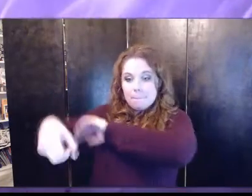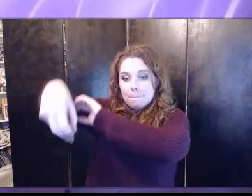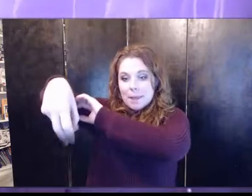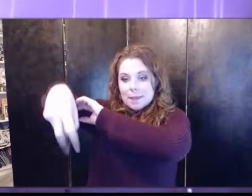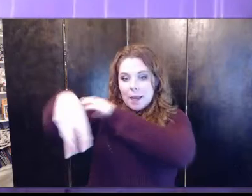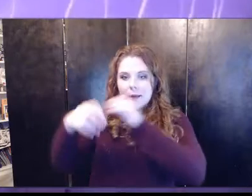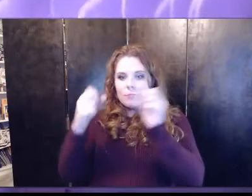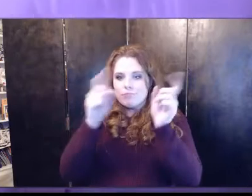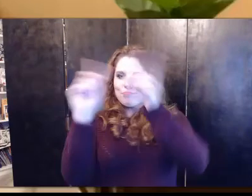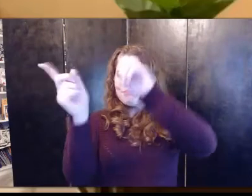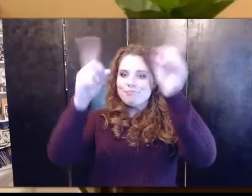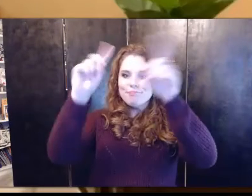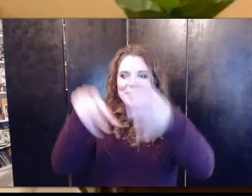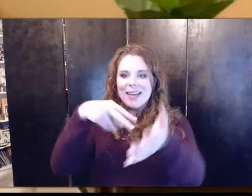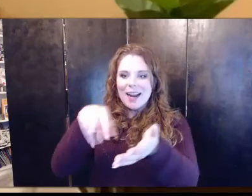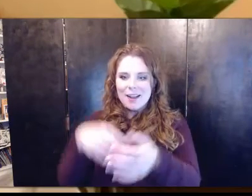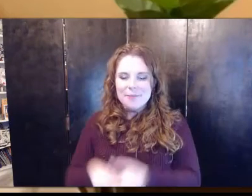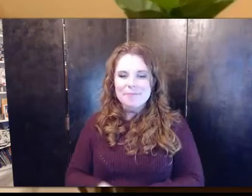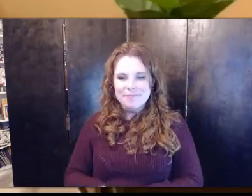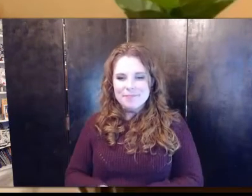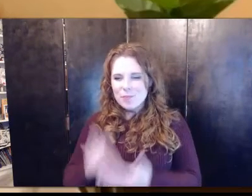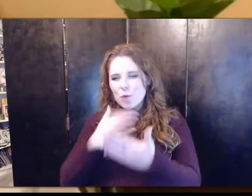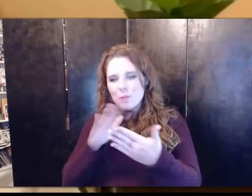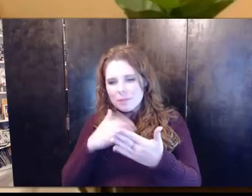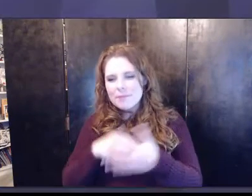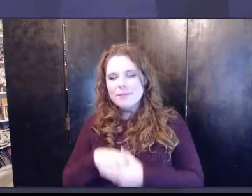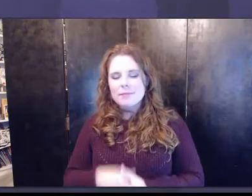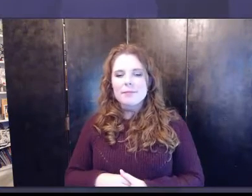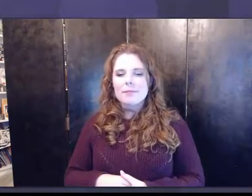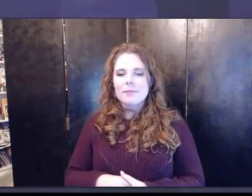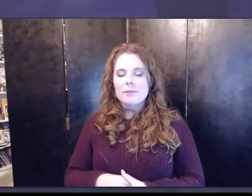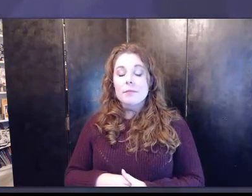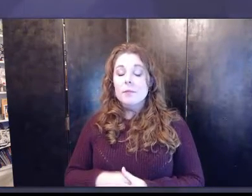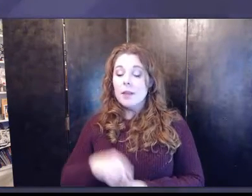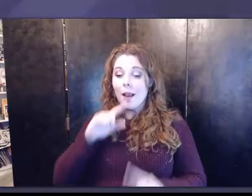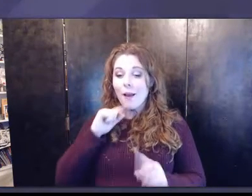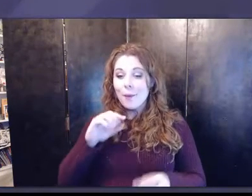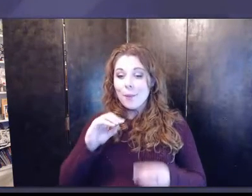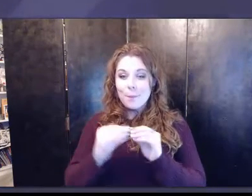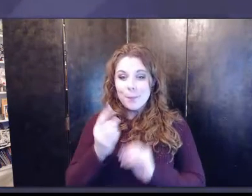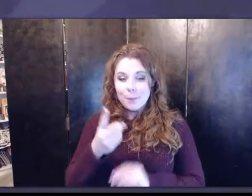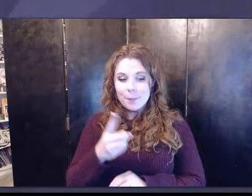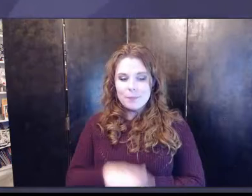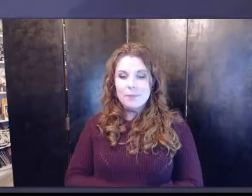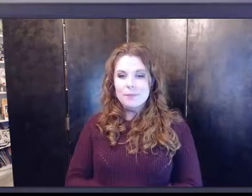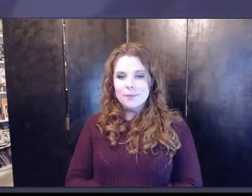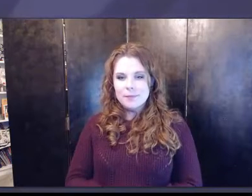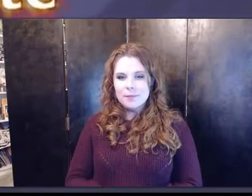of music. All right, here are the rest of today's answers. The answer to question 1